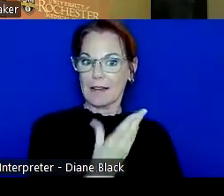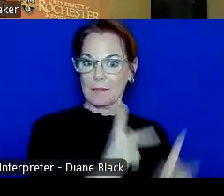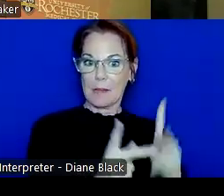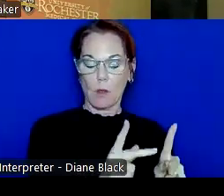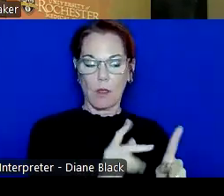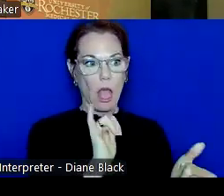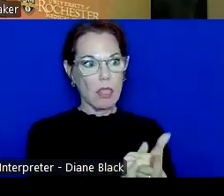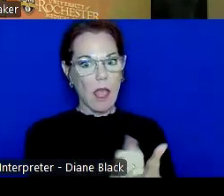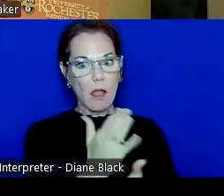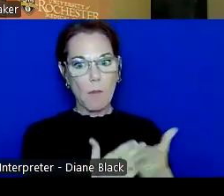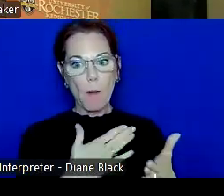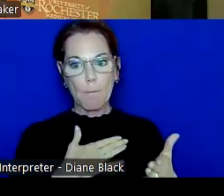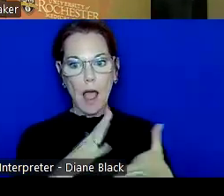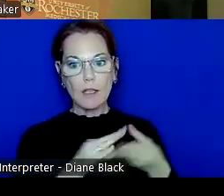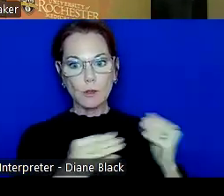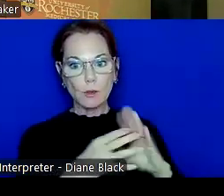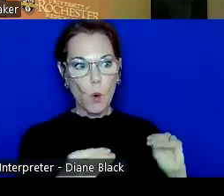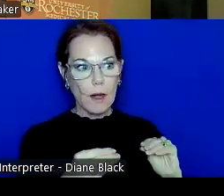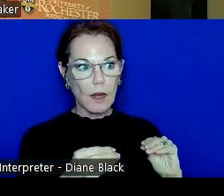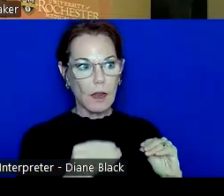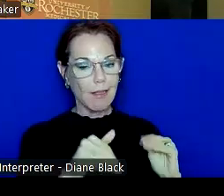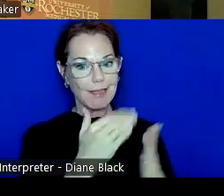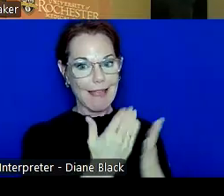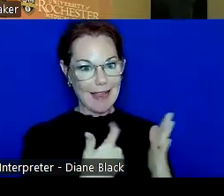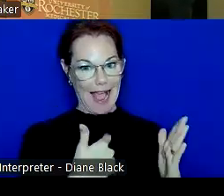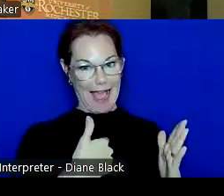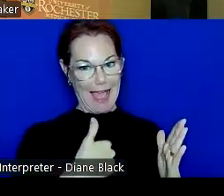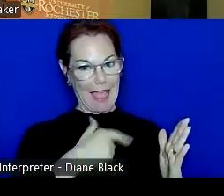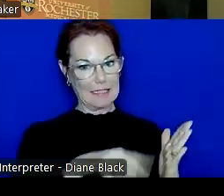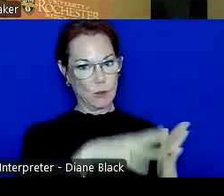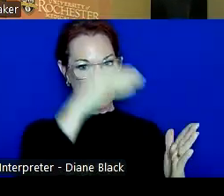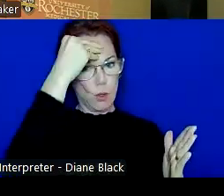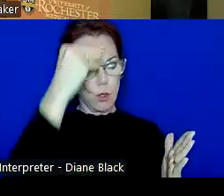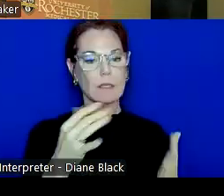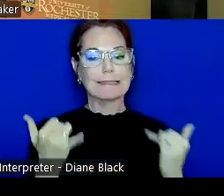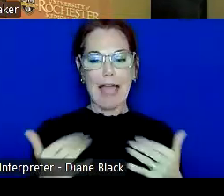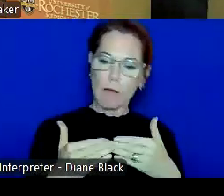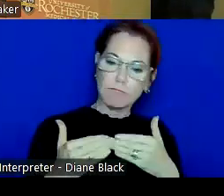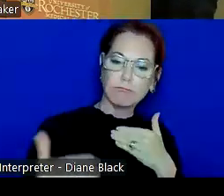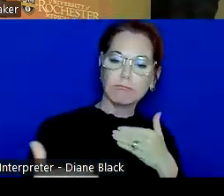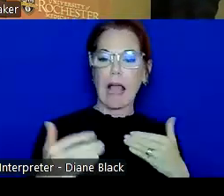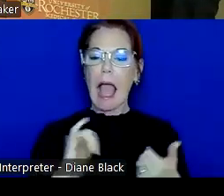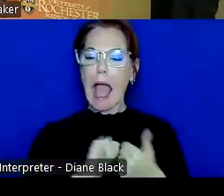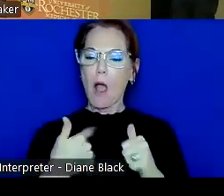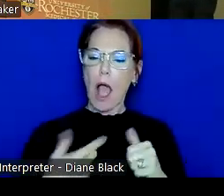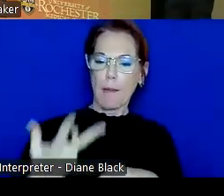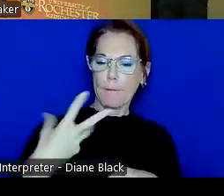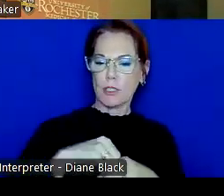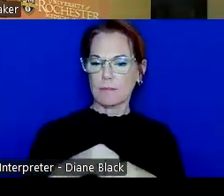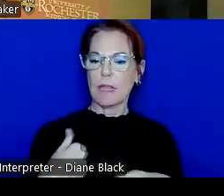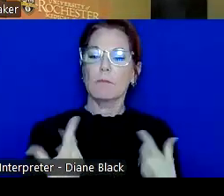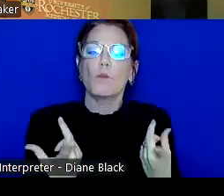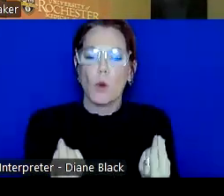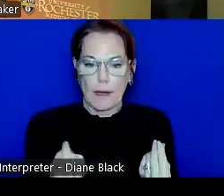story and part of a lesson I need to learn as I think about how do I interact and participate going forward. John Dale was responsible